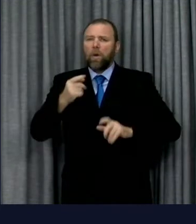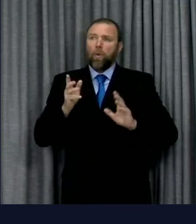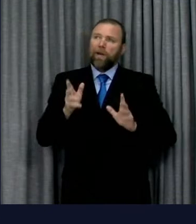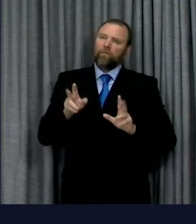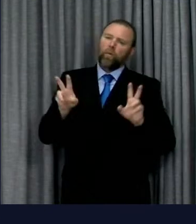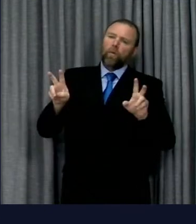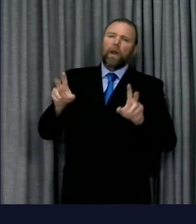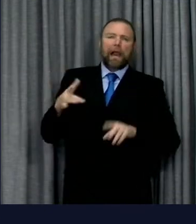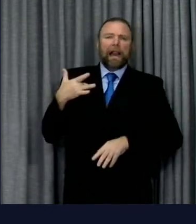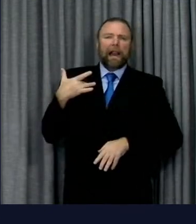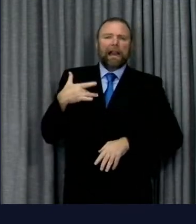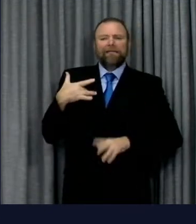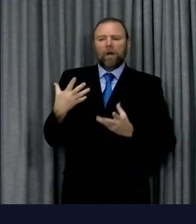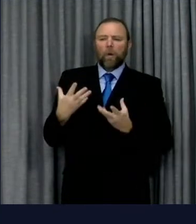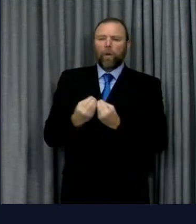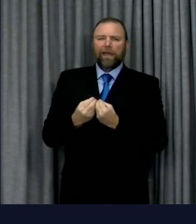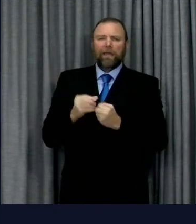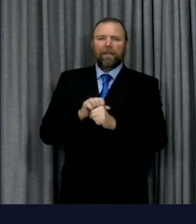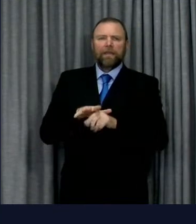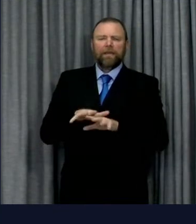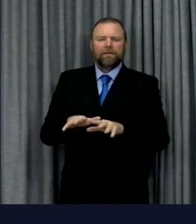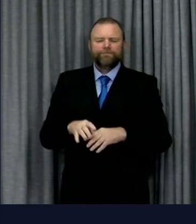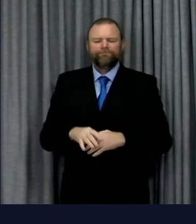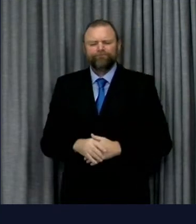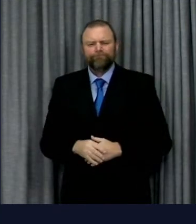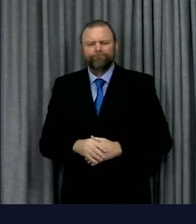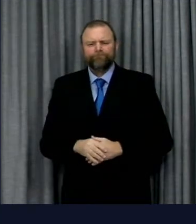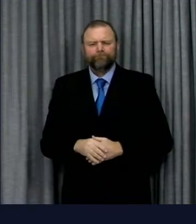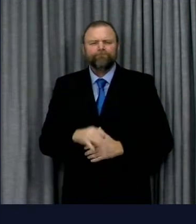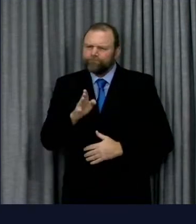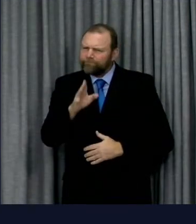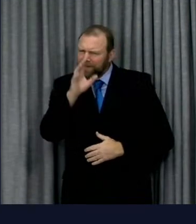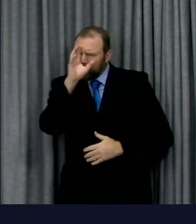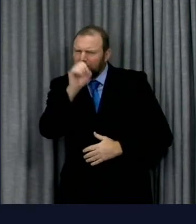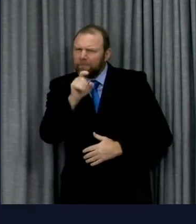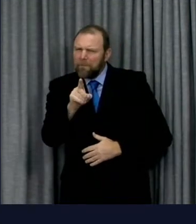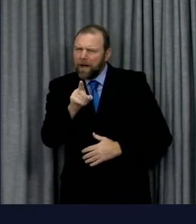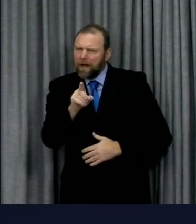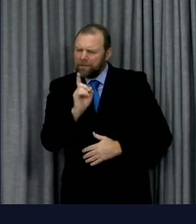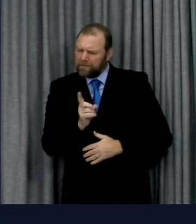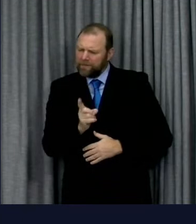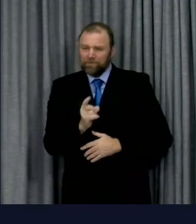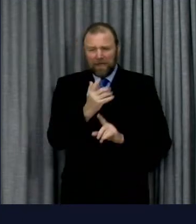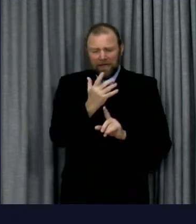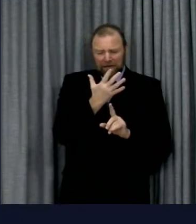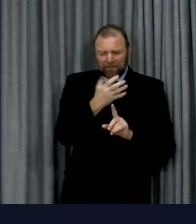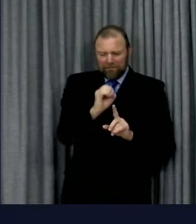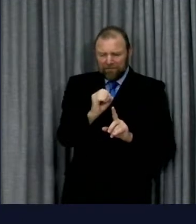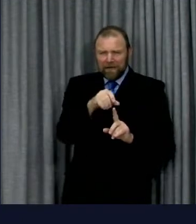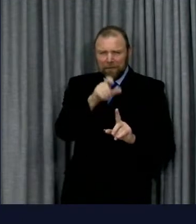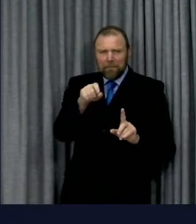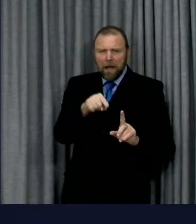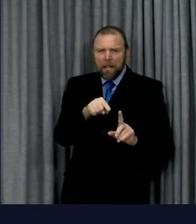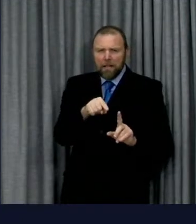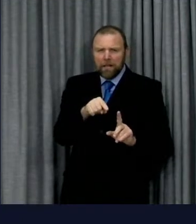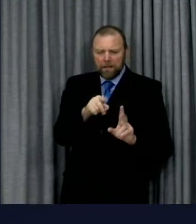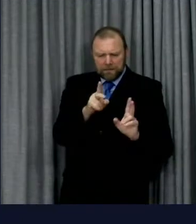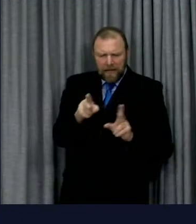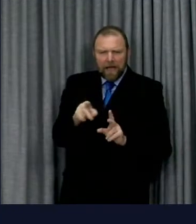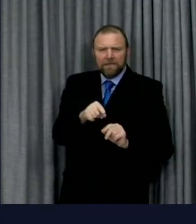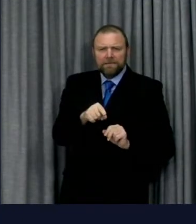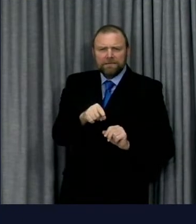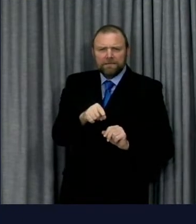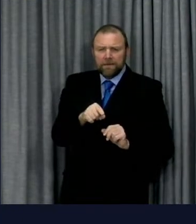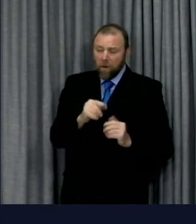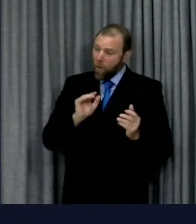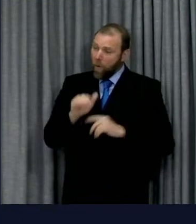the virus. But let us remember these 50 people and more than 9,000 other